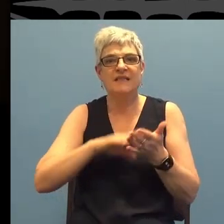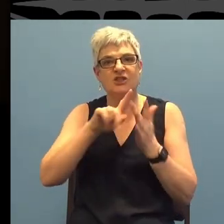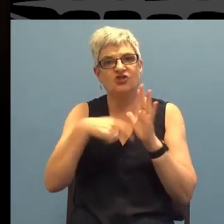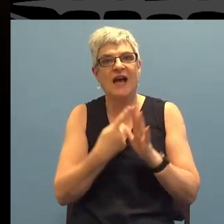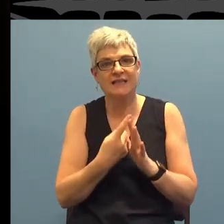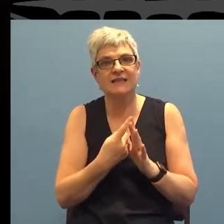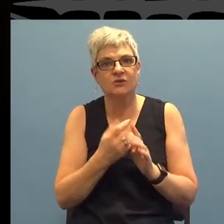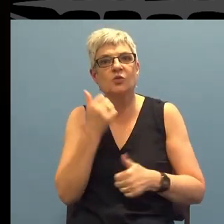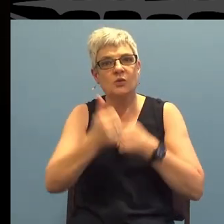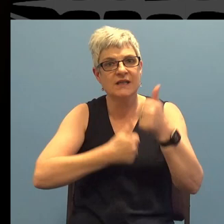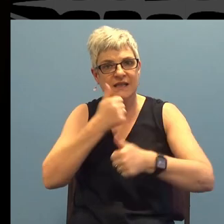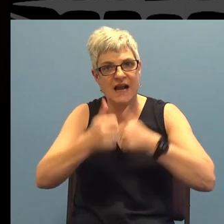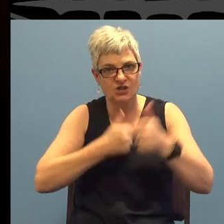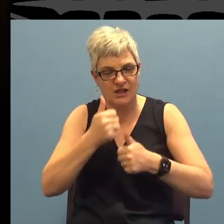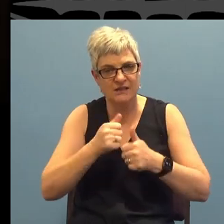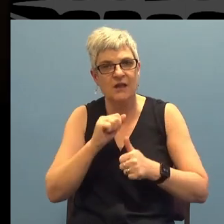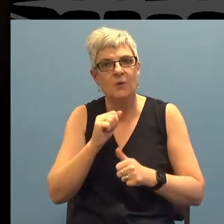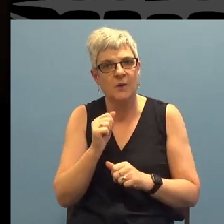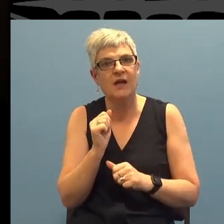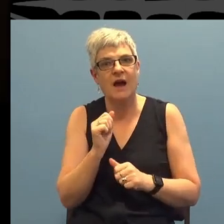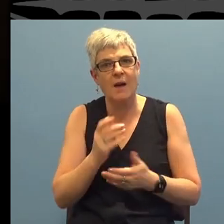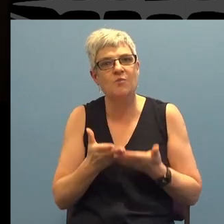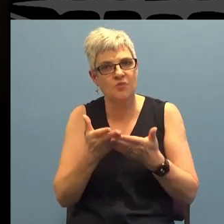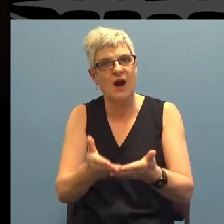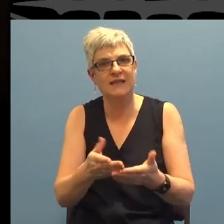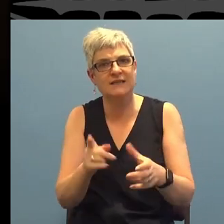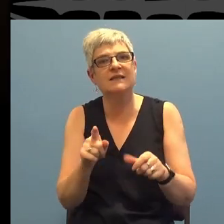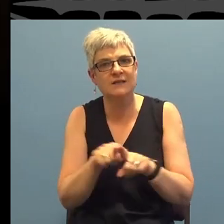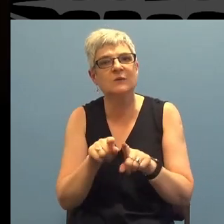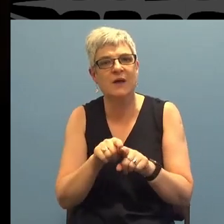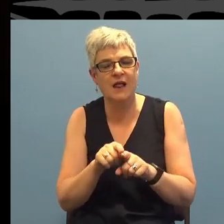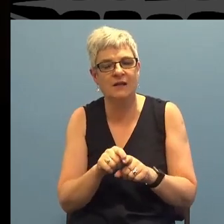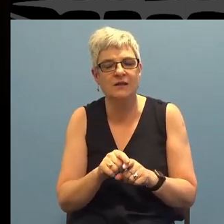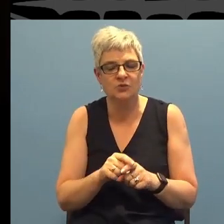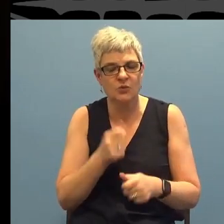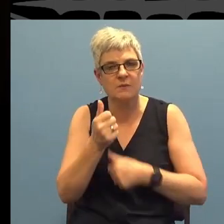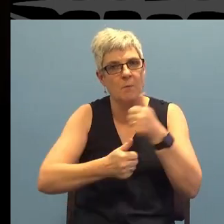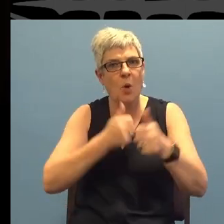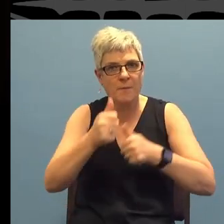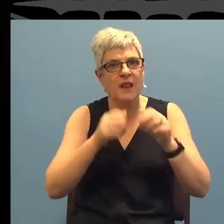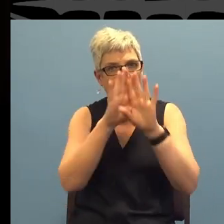there'll be a small prize for Anne Jackson for having the most popular window.